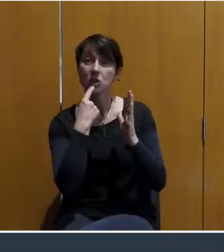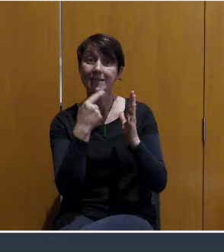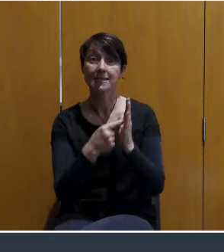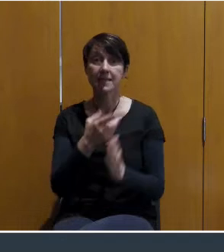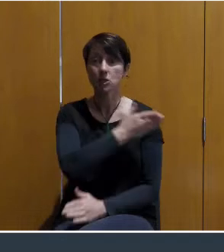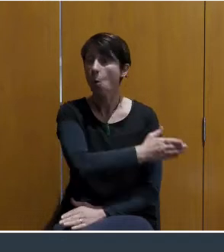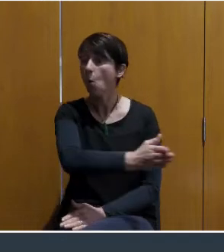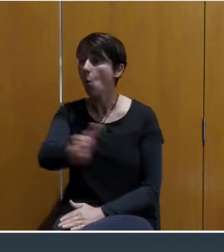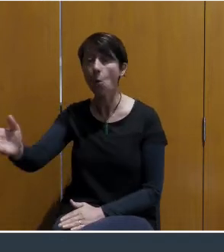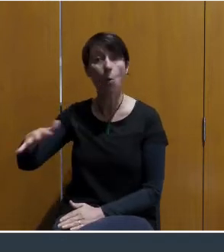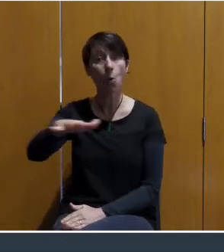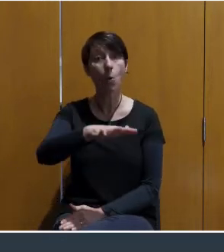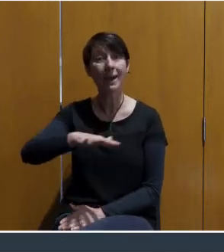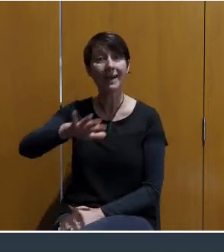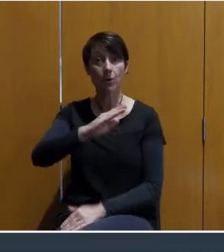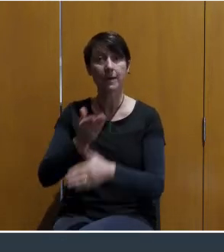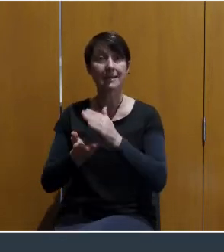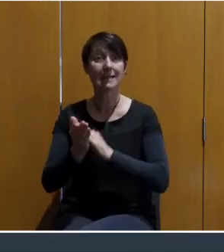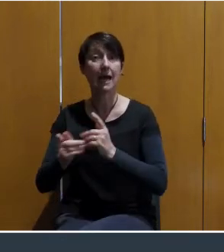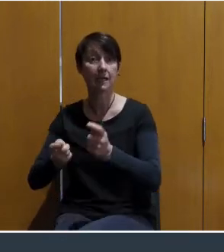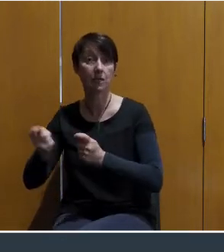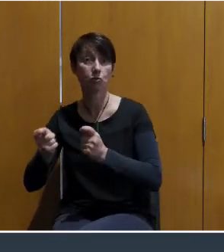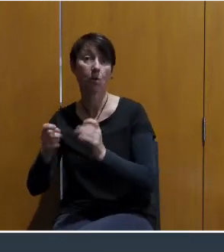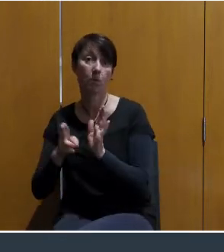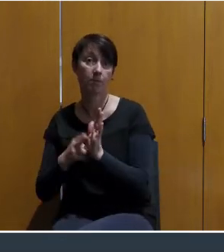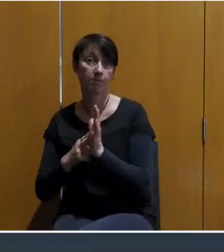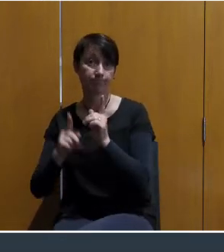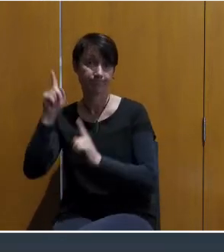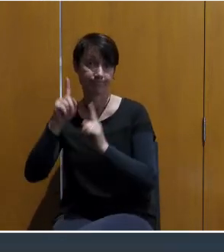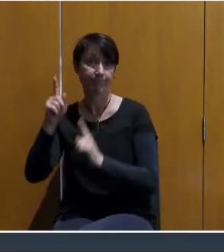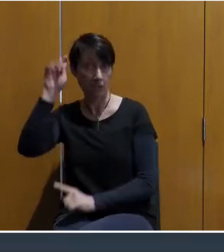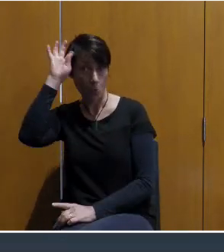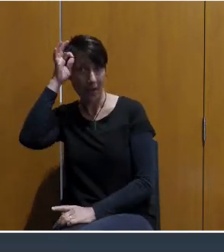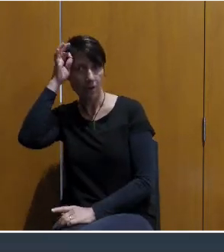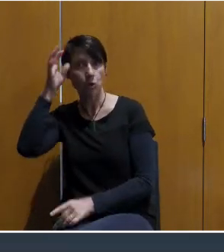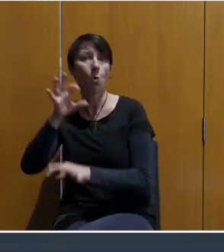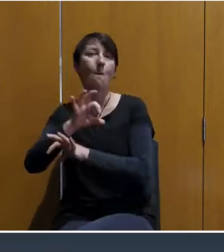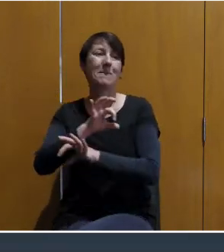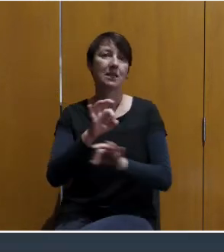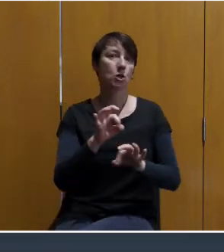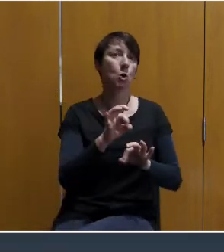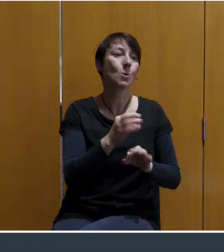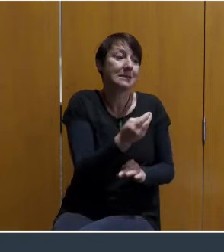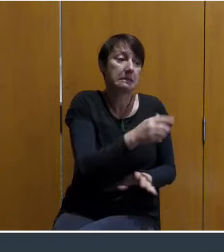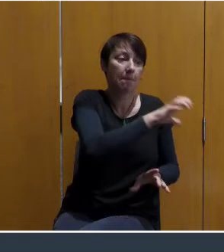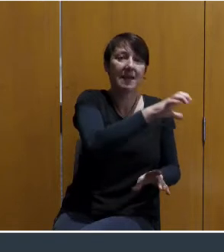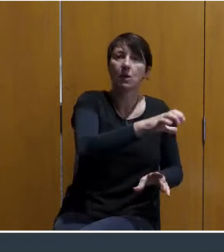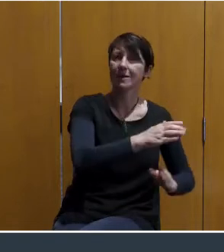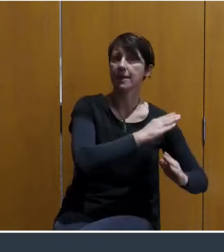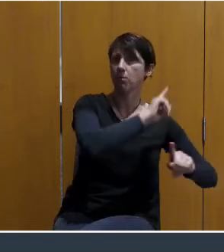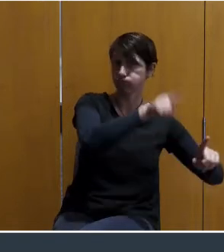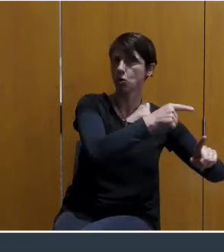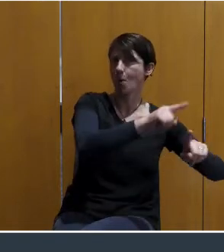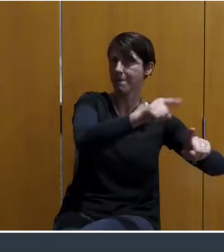the control of the Napier City Council, with the exception of prohibited and controlled areas, shall be declared